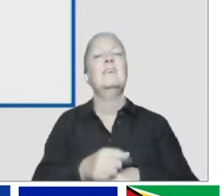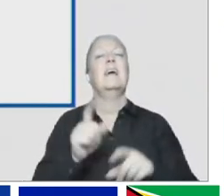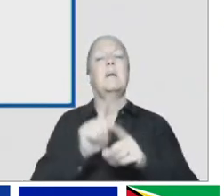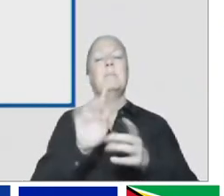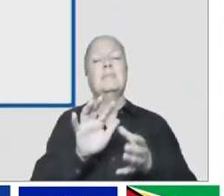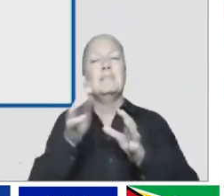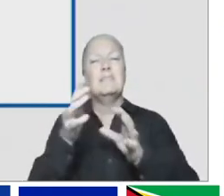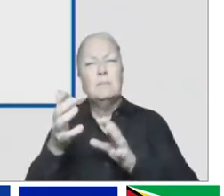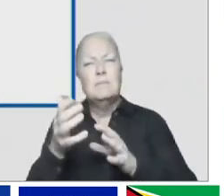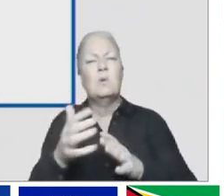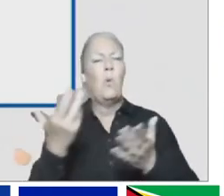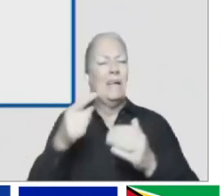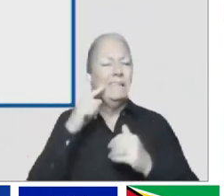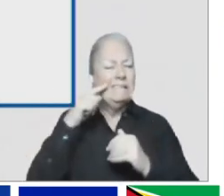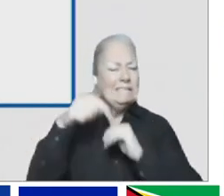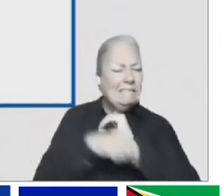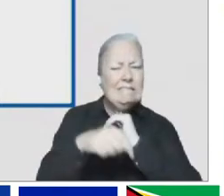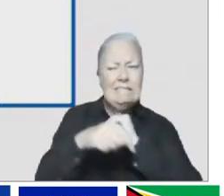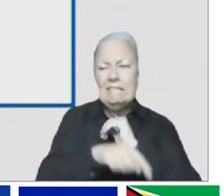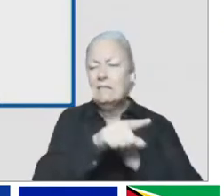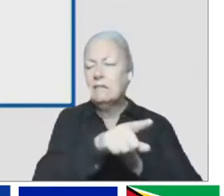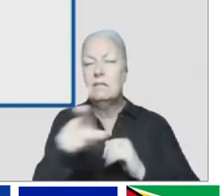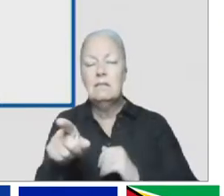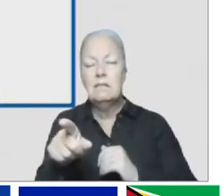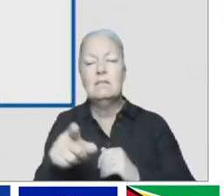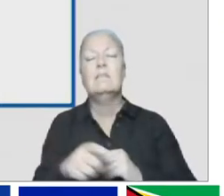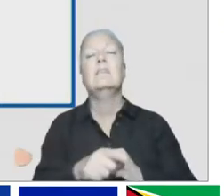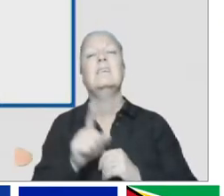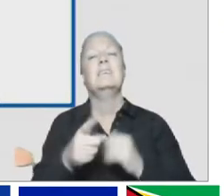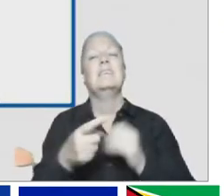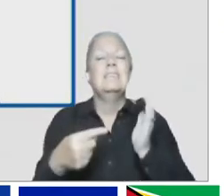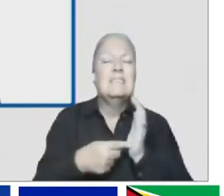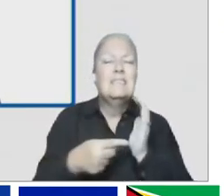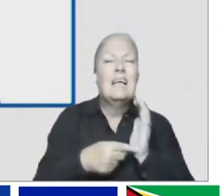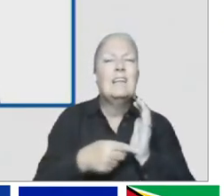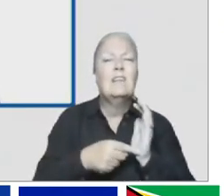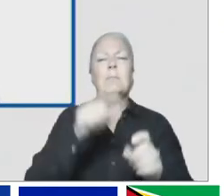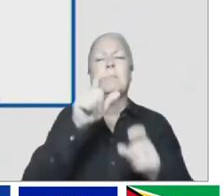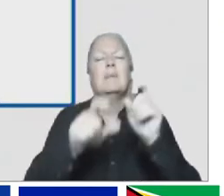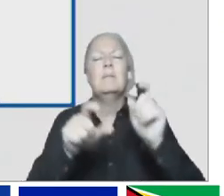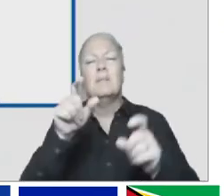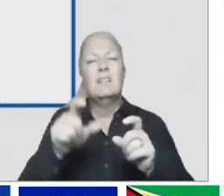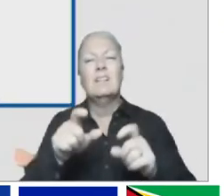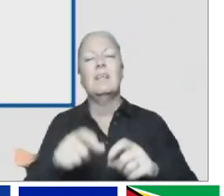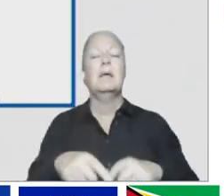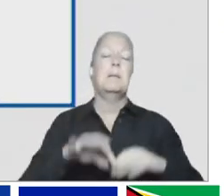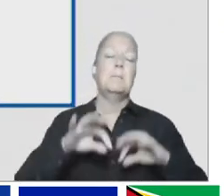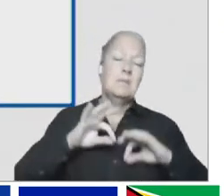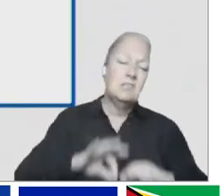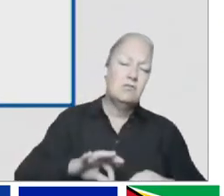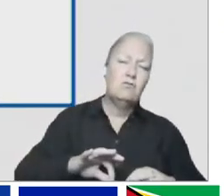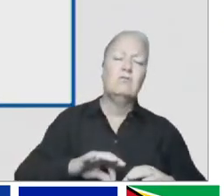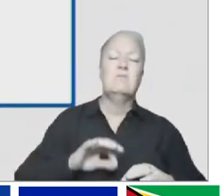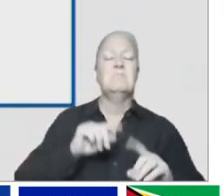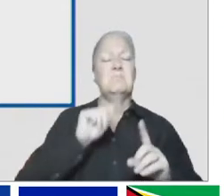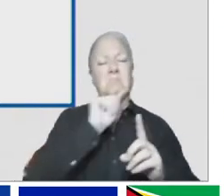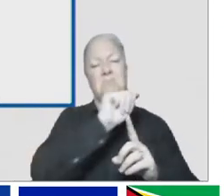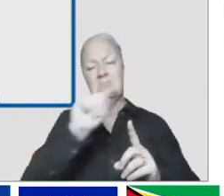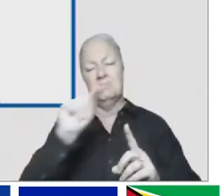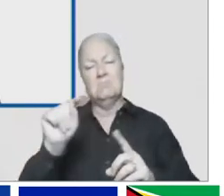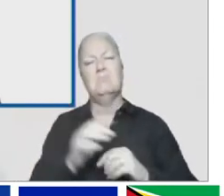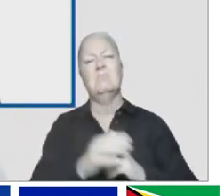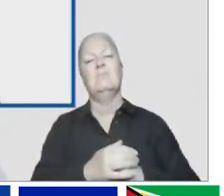is made up of technical officers from various departments, ministries, and agencies of government with portfolio responsibility for the various